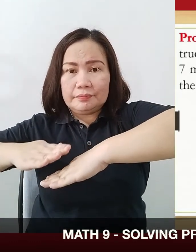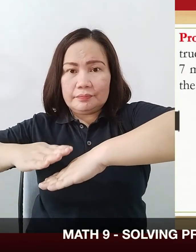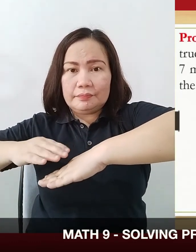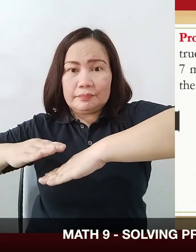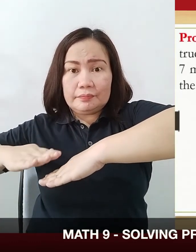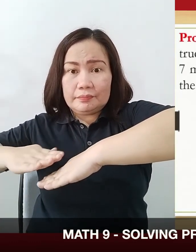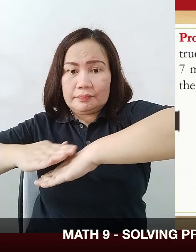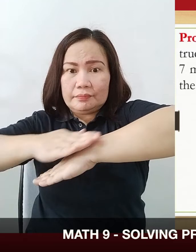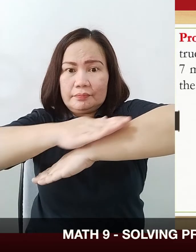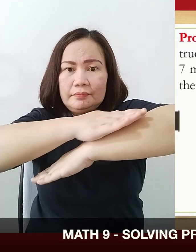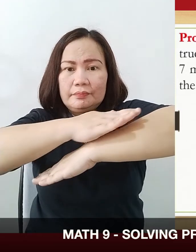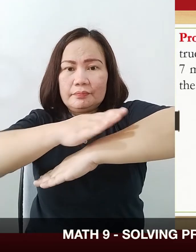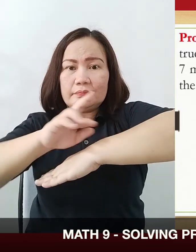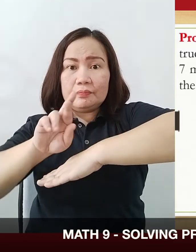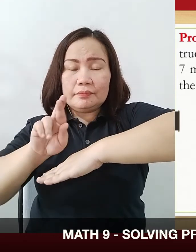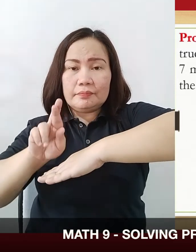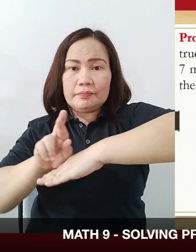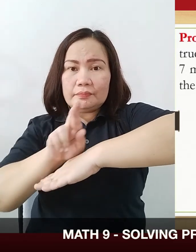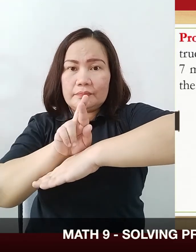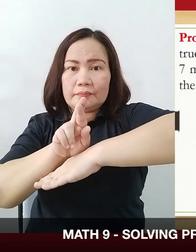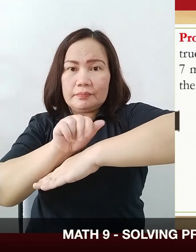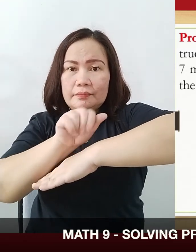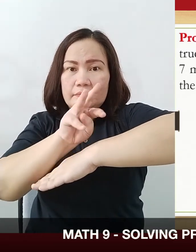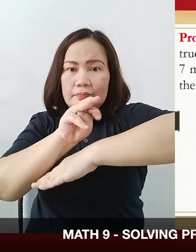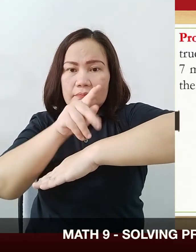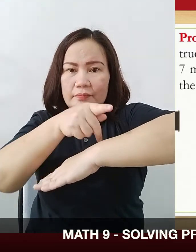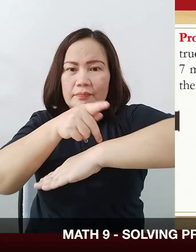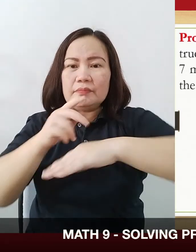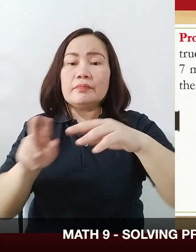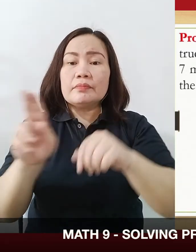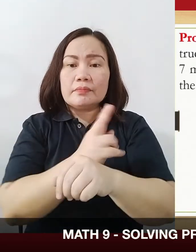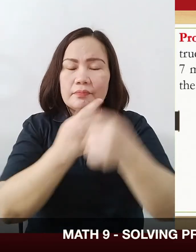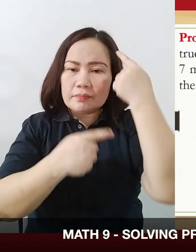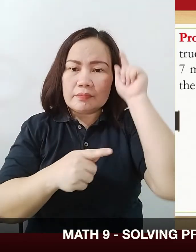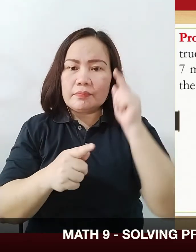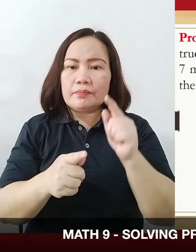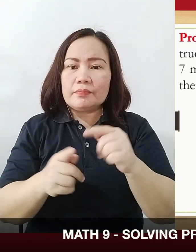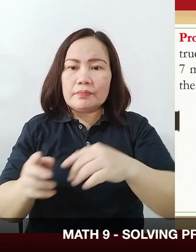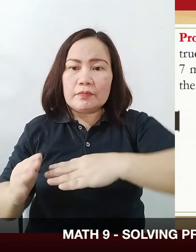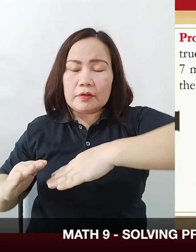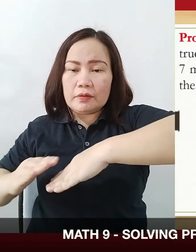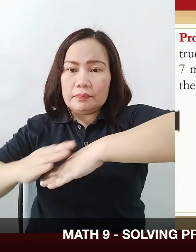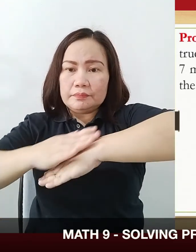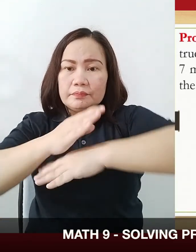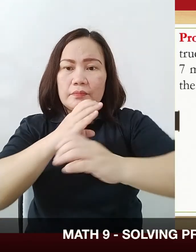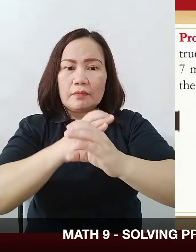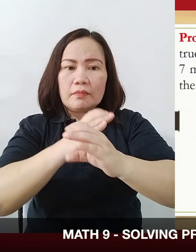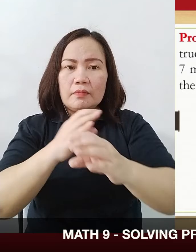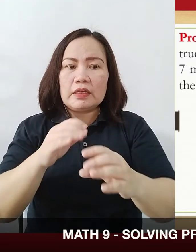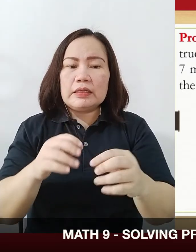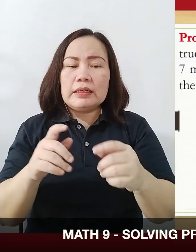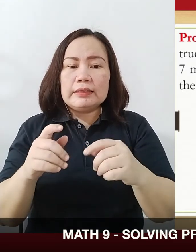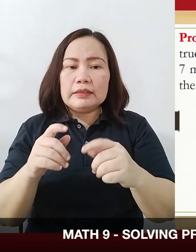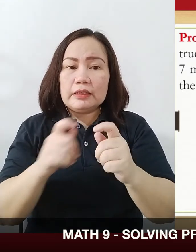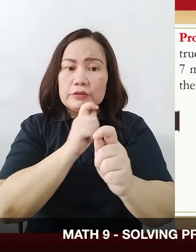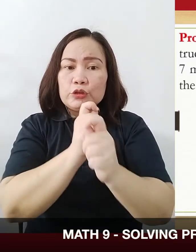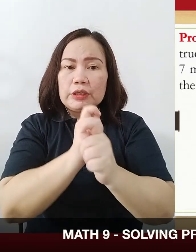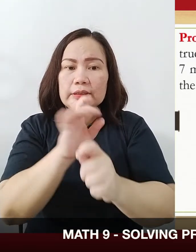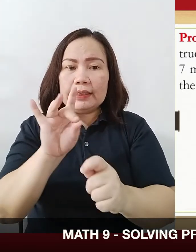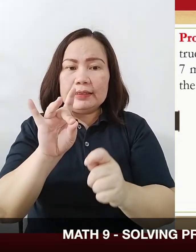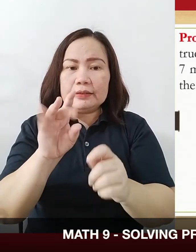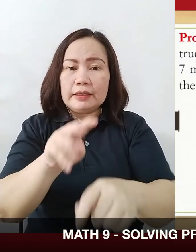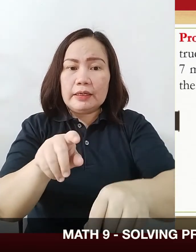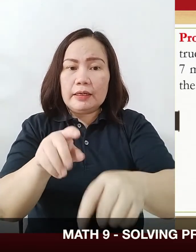track is 8 meters longer than the rise of the ramp. the run is 7 meters longer than